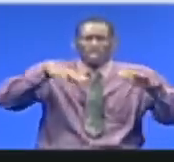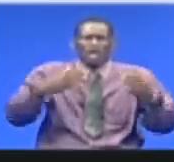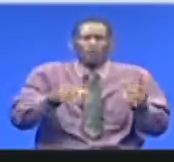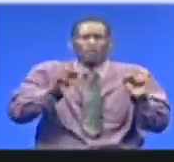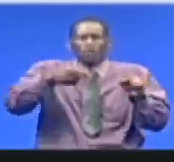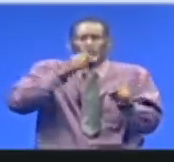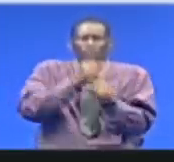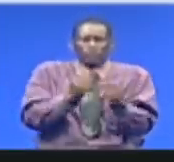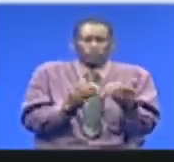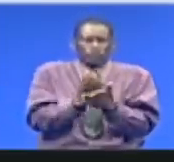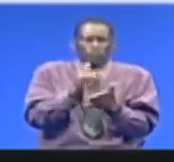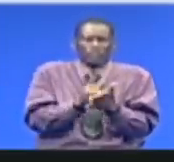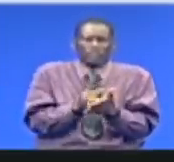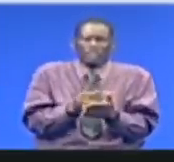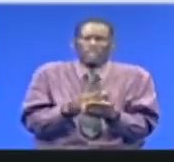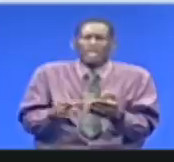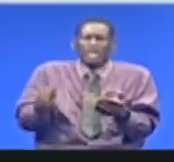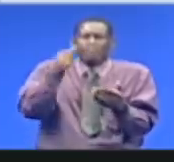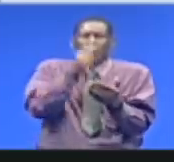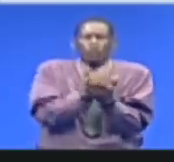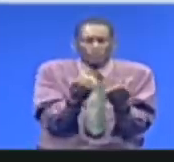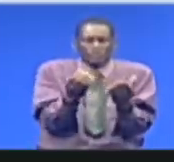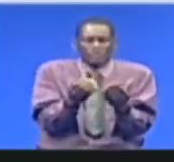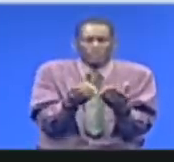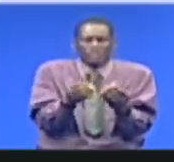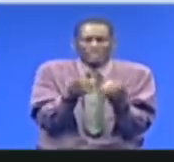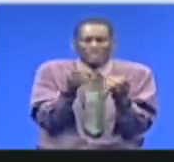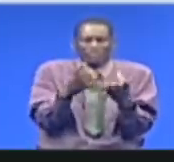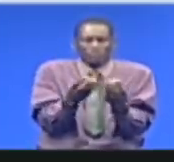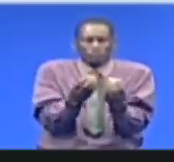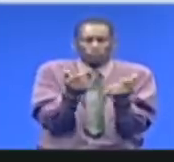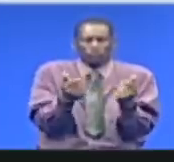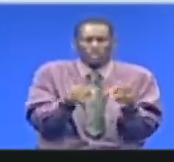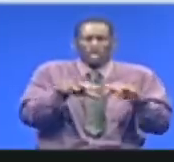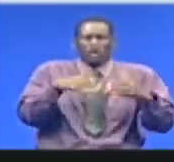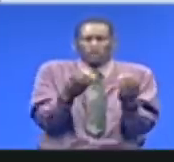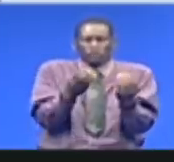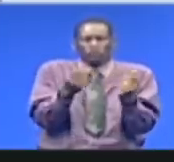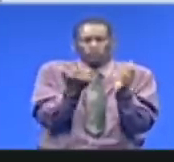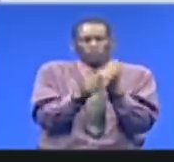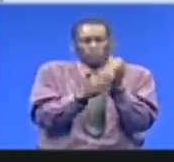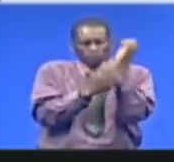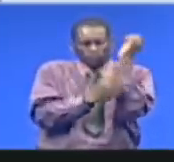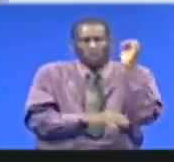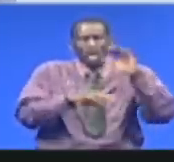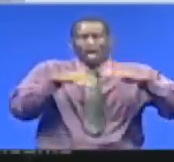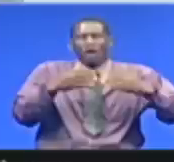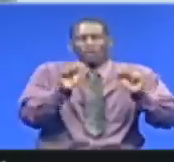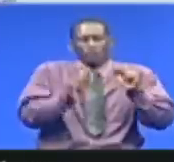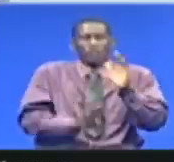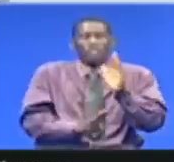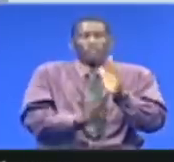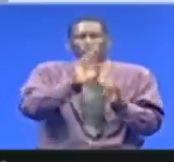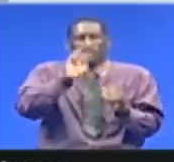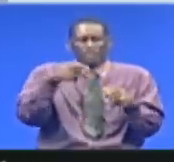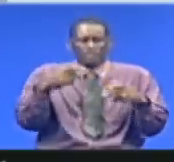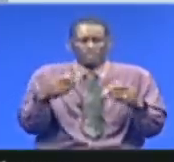ensure that the unemployment is dealt with in this country? Okay. How can we deal with matters of poverty? How can we develop Kenya so that the